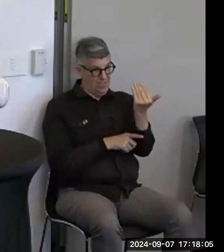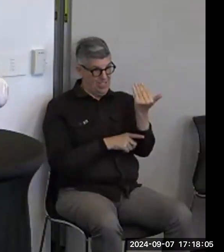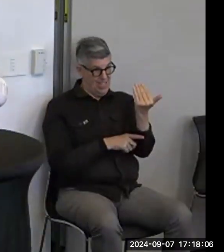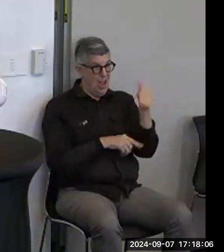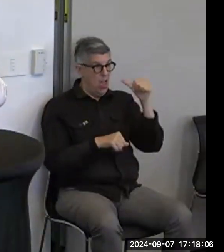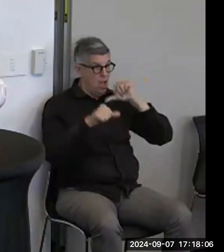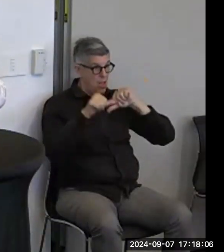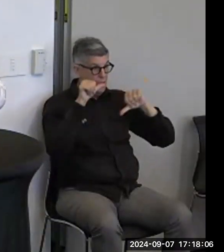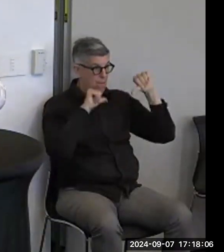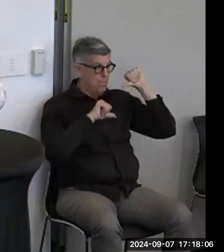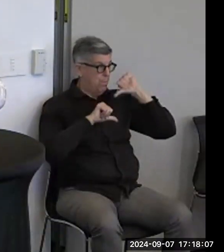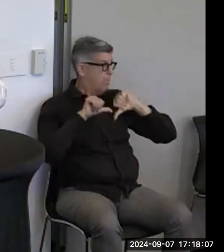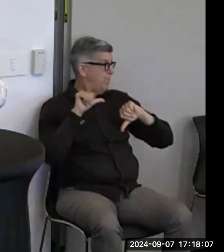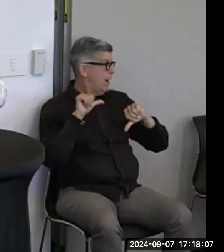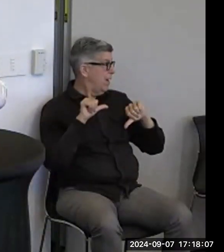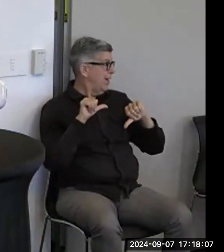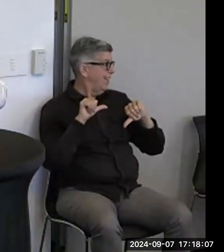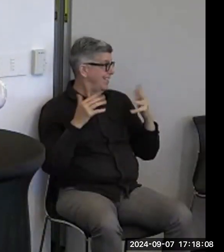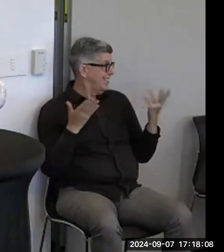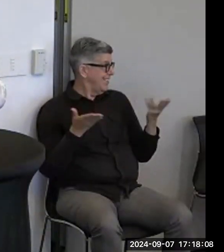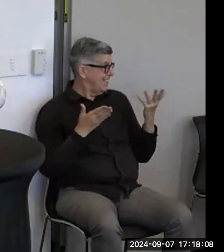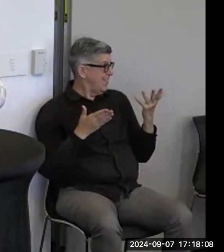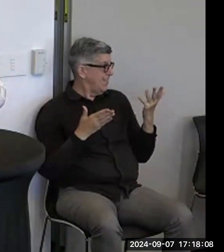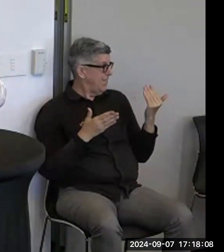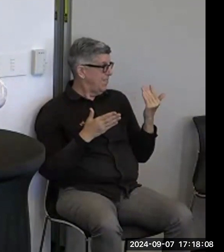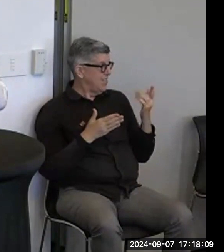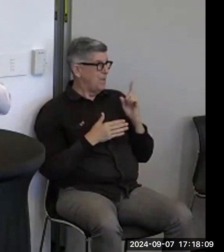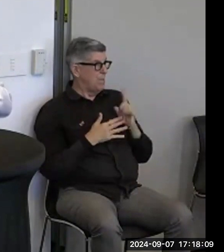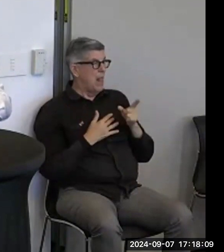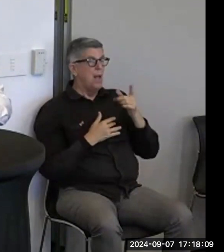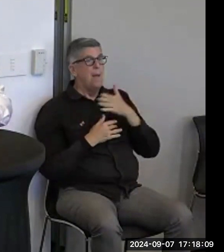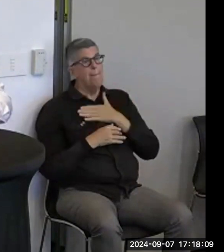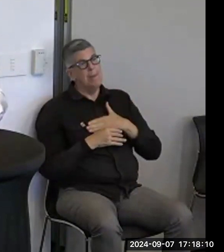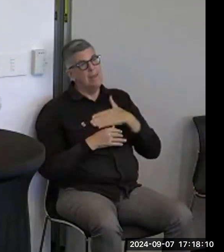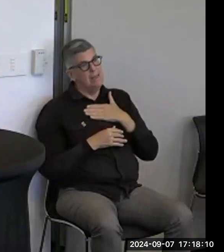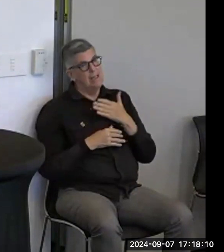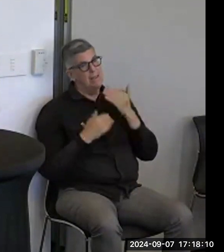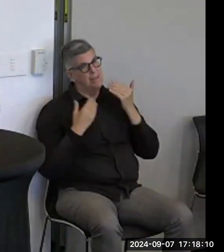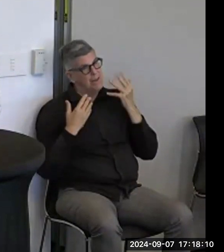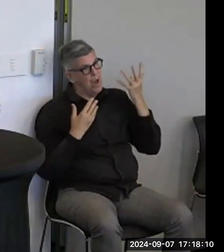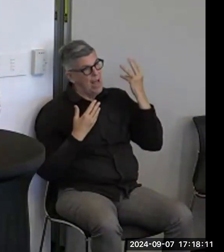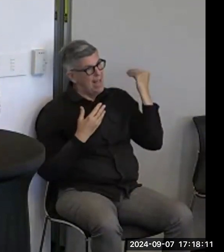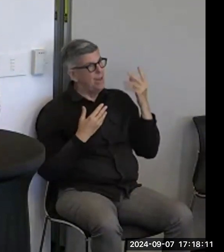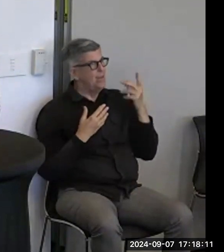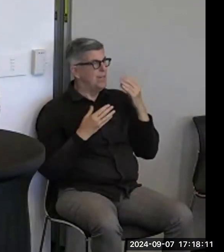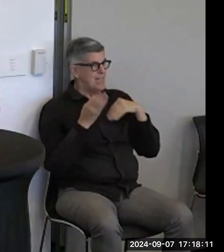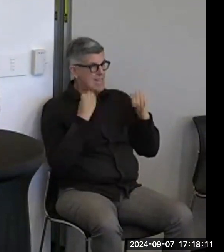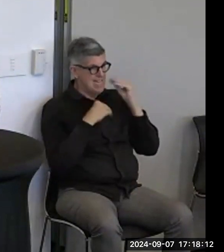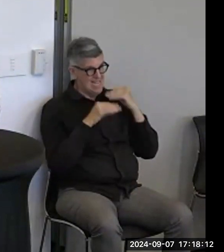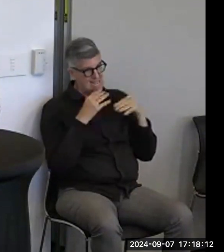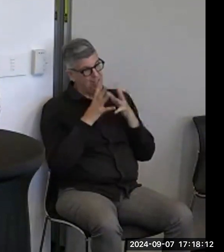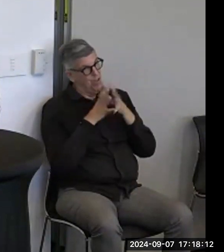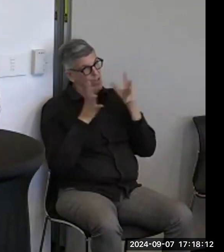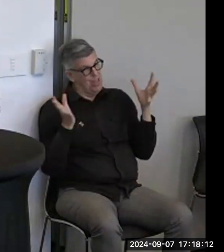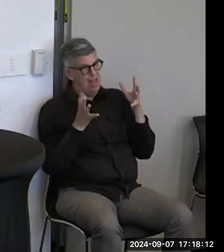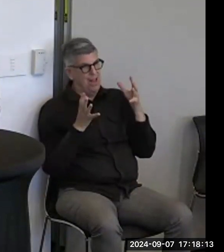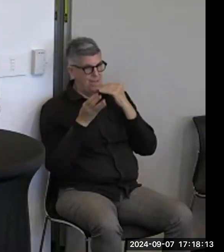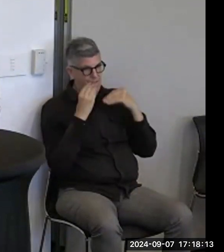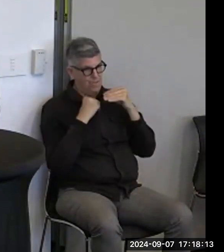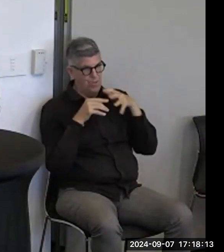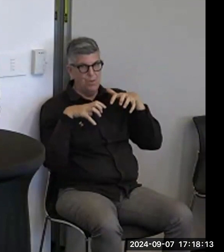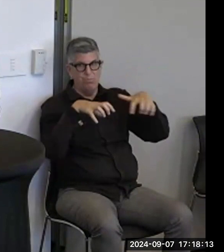minutes. There is a ton of food out there. There's so much food, I doubt anyone remembered to bring Tupperware to this party.